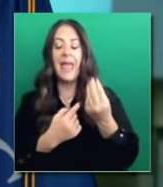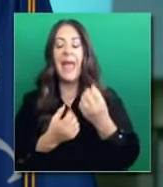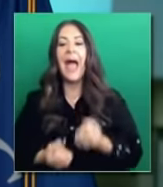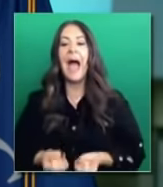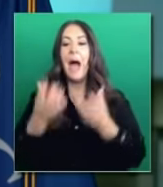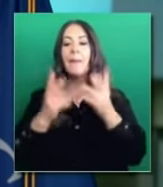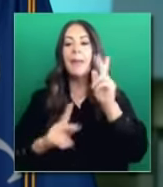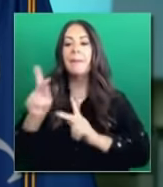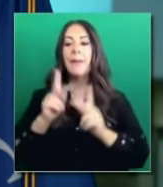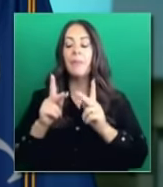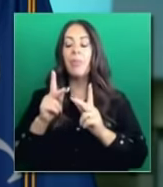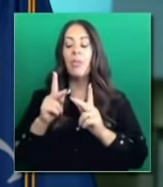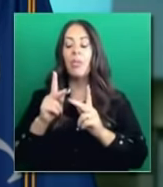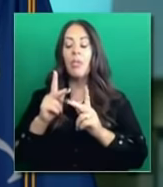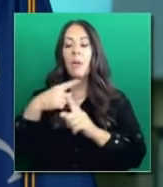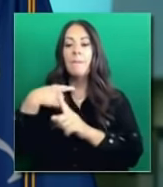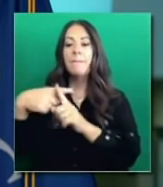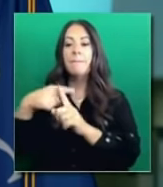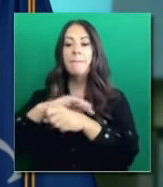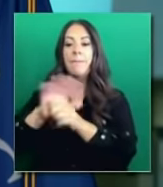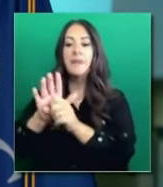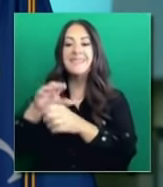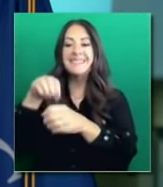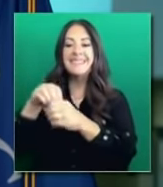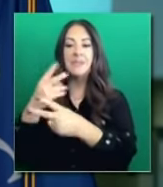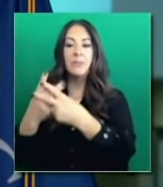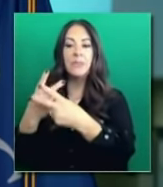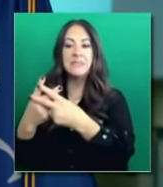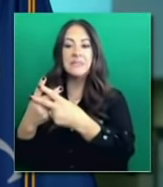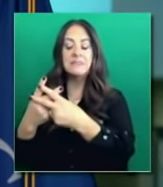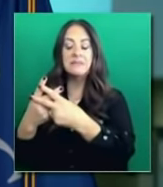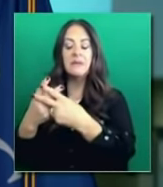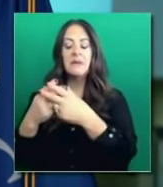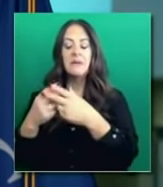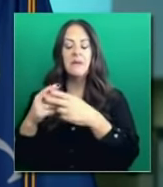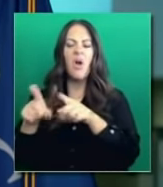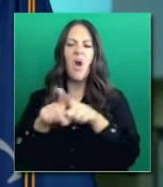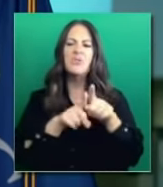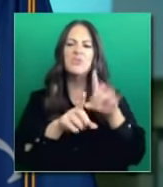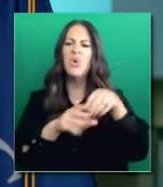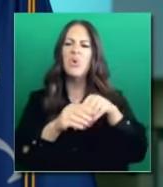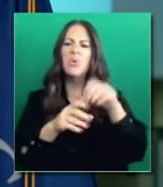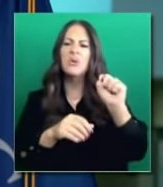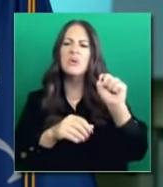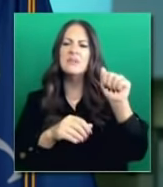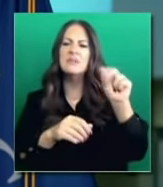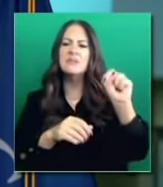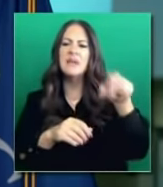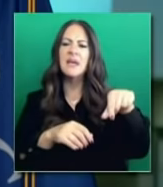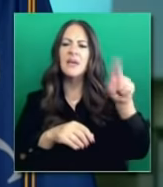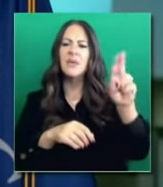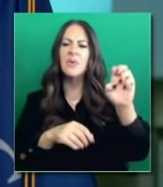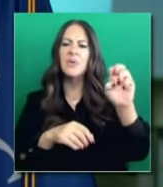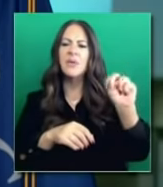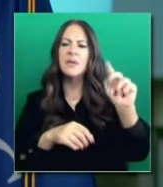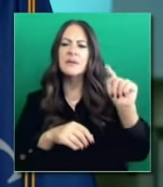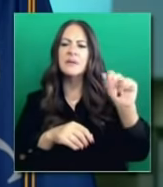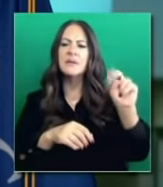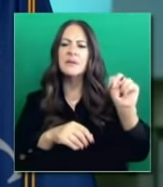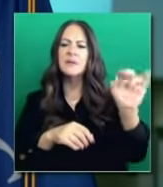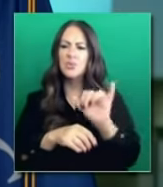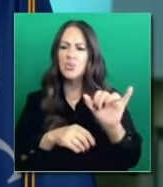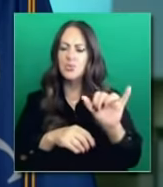in CDCR, including San Quentin. We also have laid out specifically on Monday what our testing